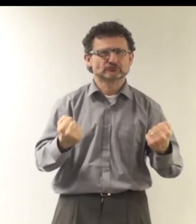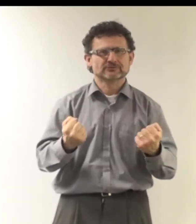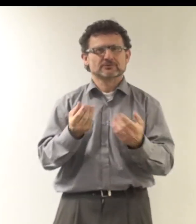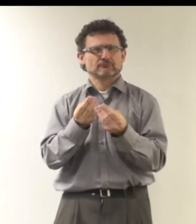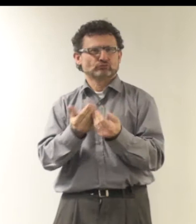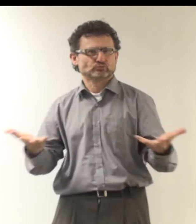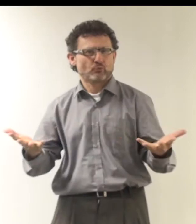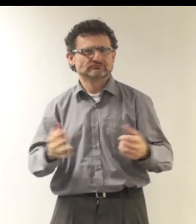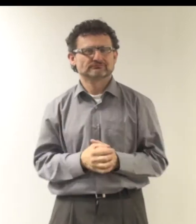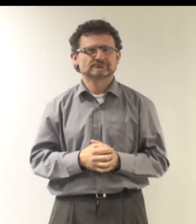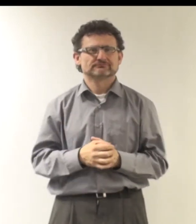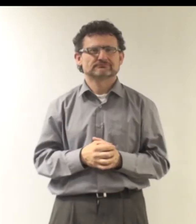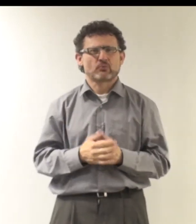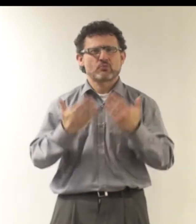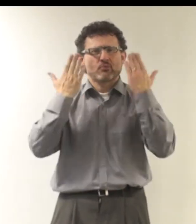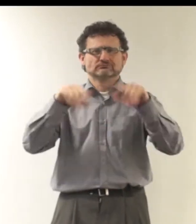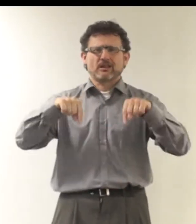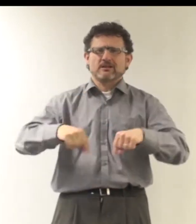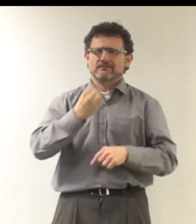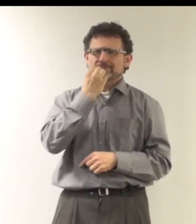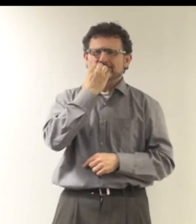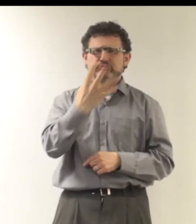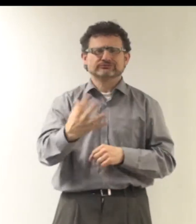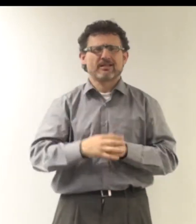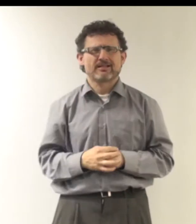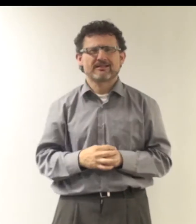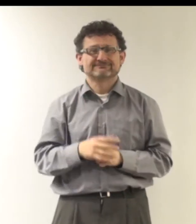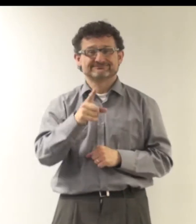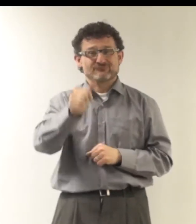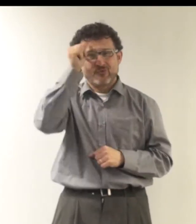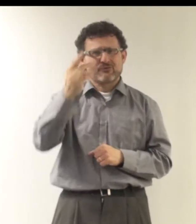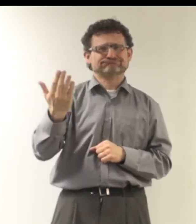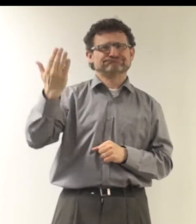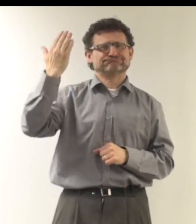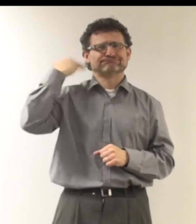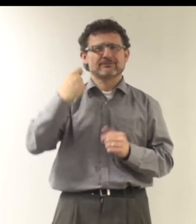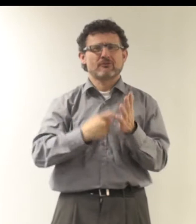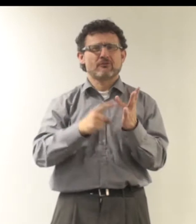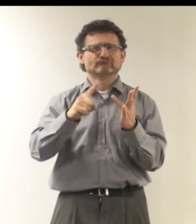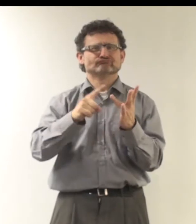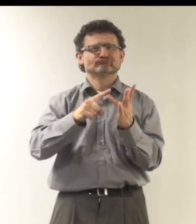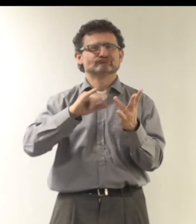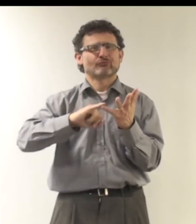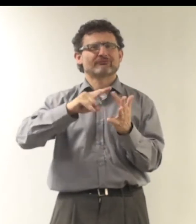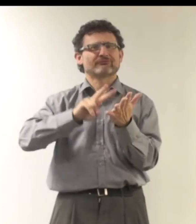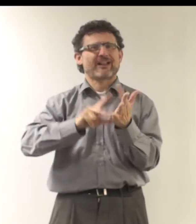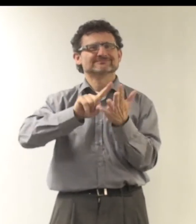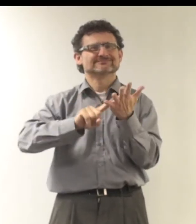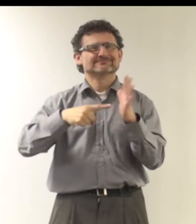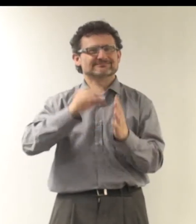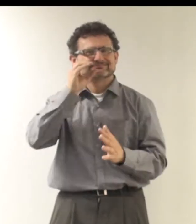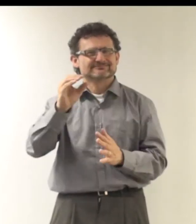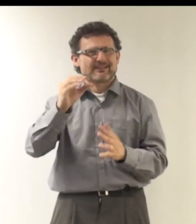hello conference. It's very good to be here in beautiful Liverpool. And I want to thank the National Green Party and our wonderful conference organisers for allowing me